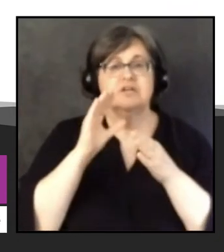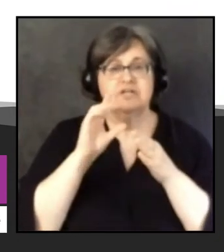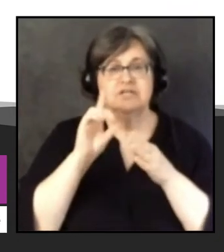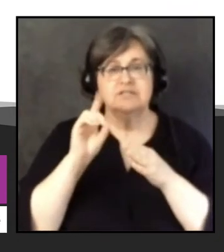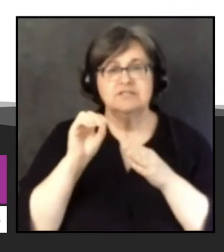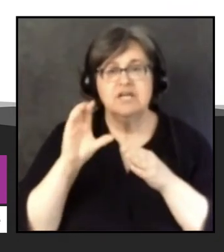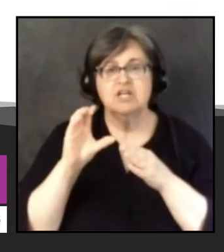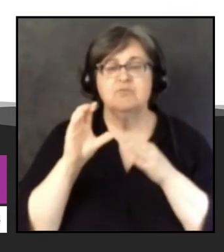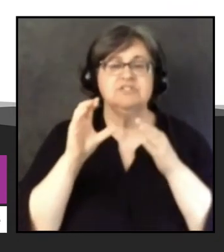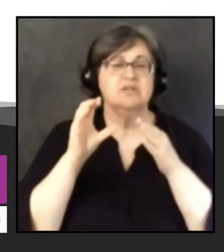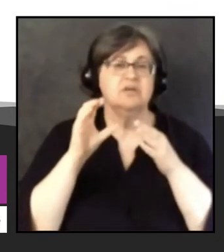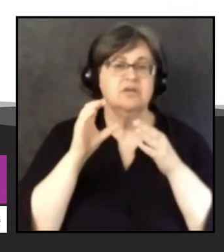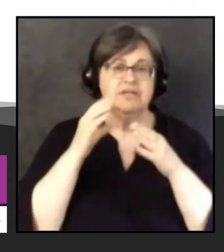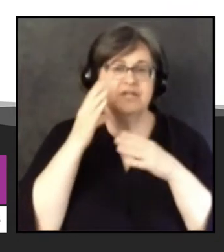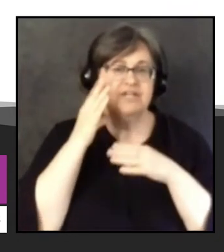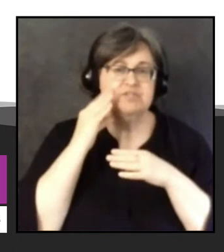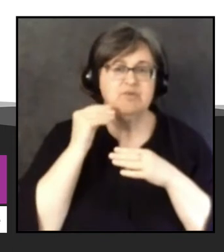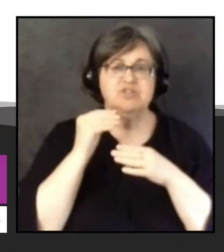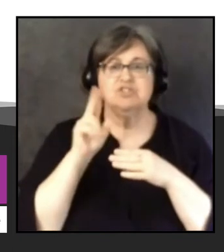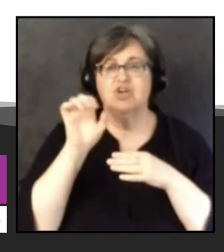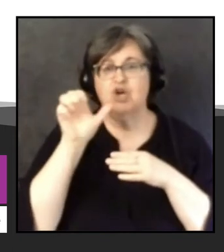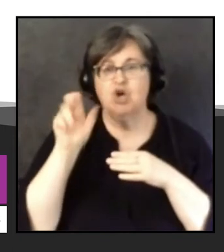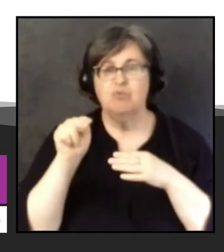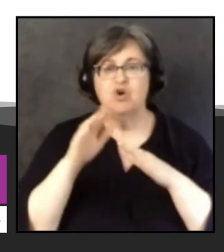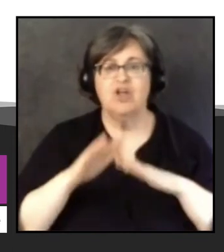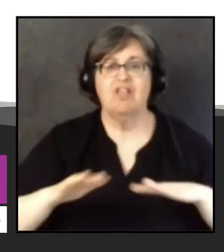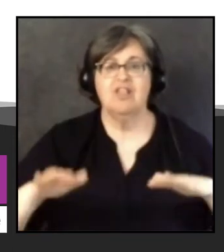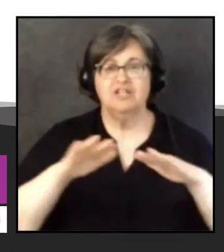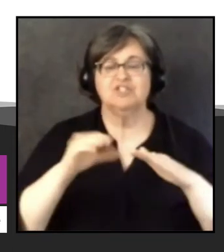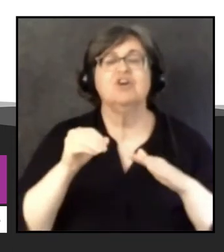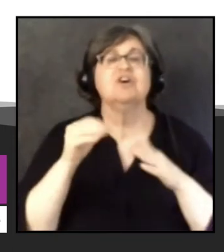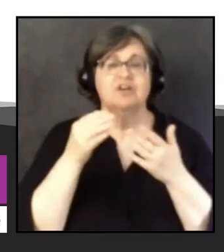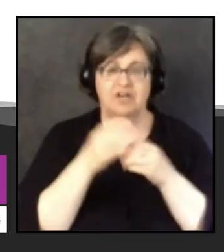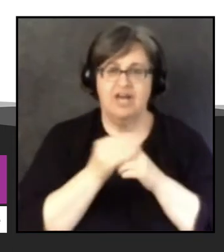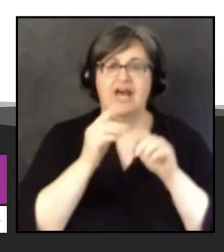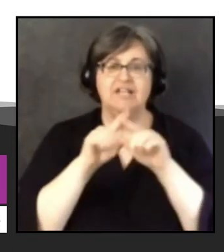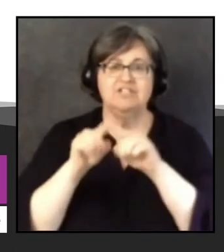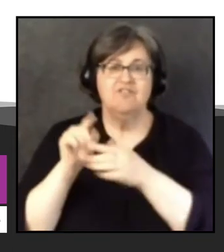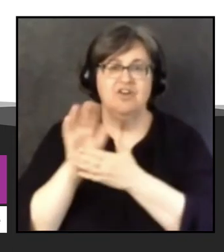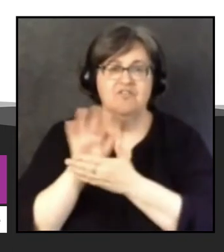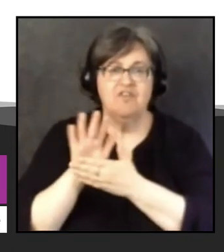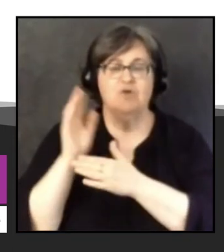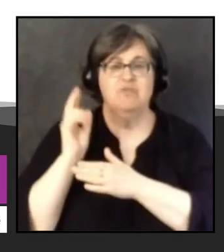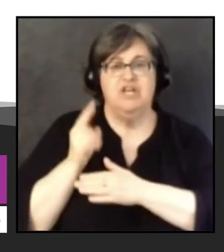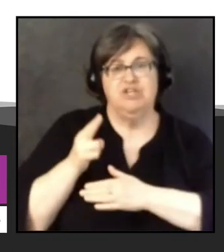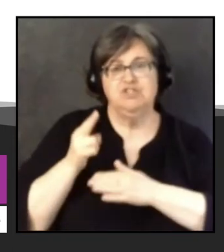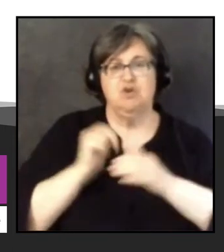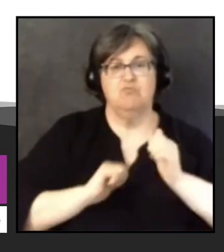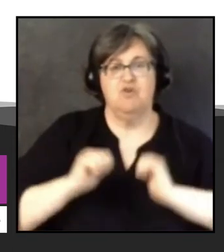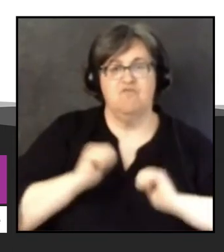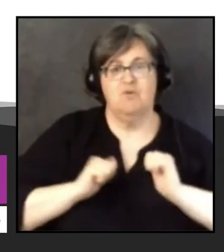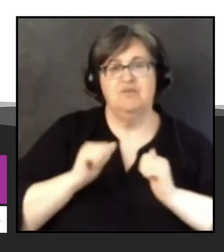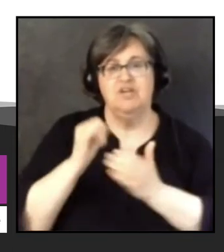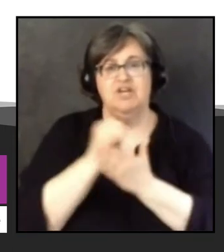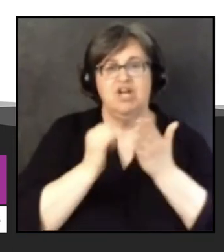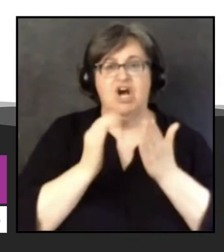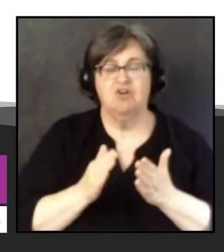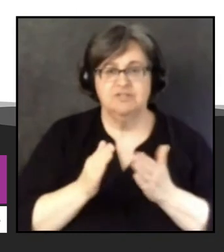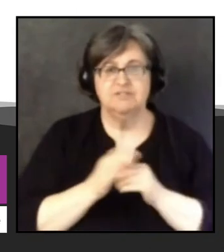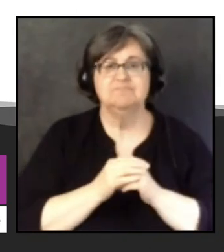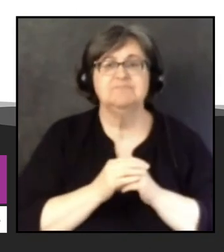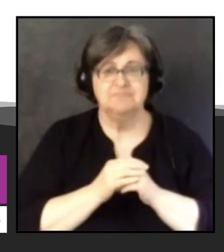poetics of the urban landscape through oral history and ethnographic film, performance, and artist walking